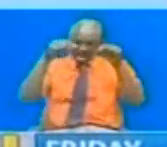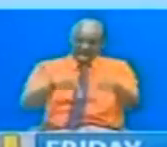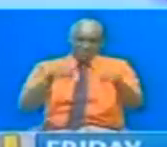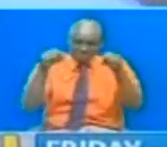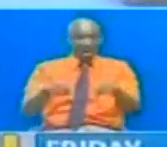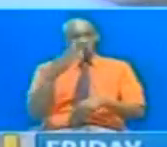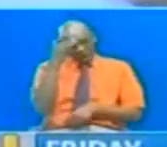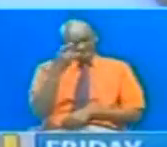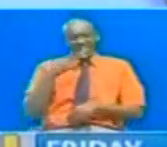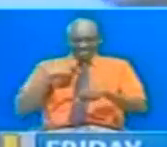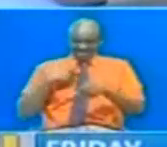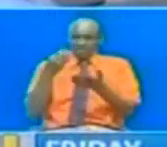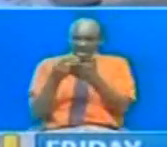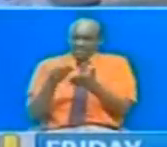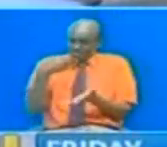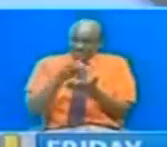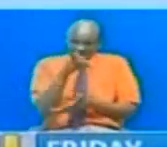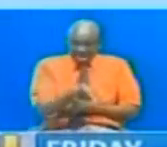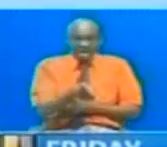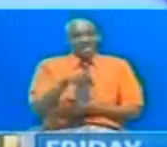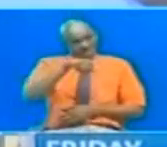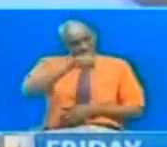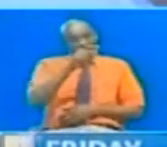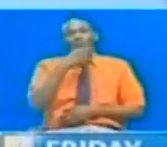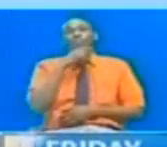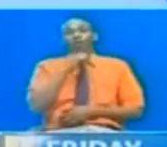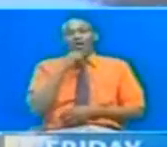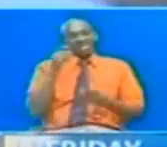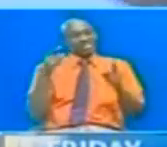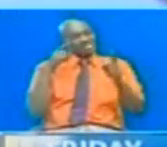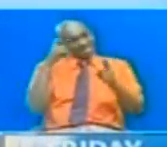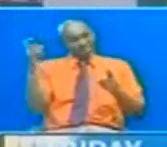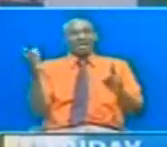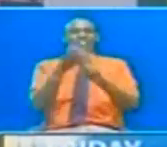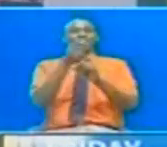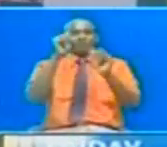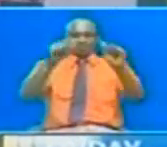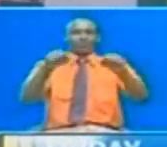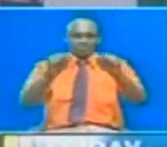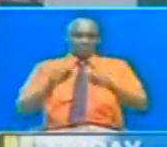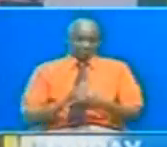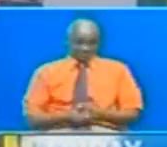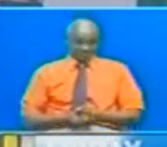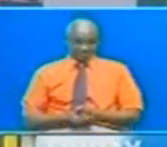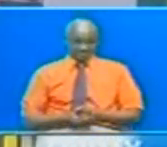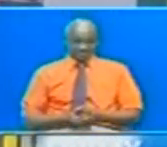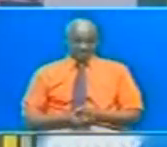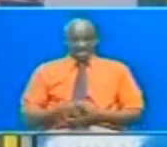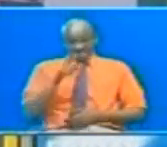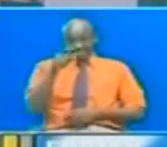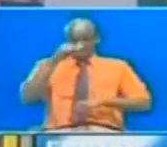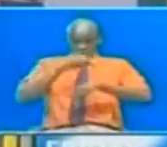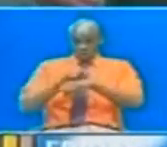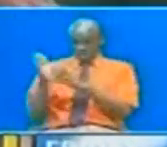hapa ili kusudi huyu mtoto ndoto yake katika maisha yake ikamilike. Back at the Edward King's Academy